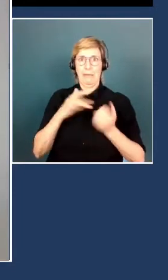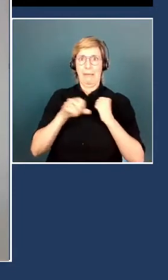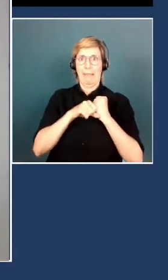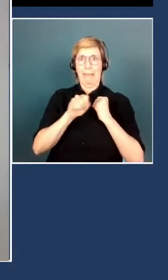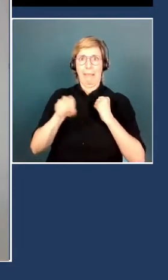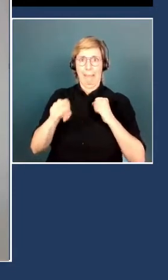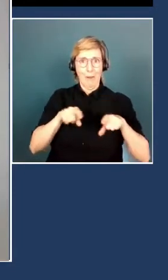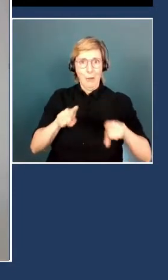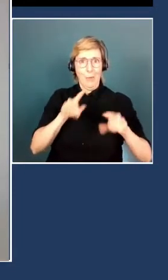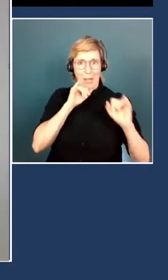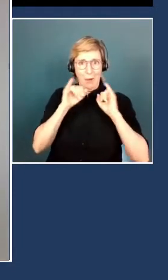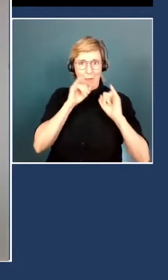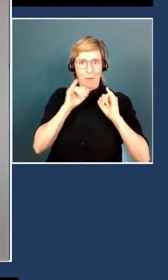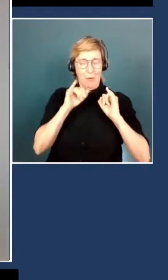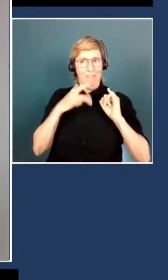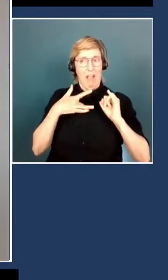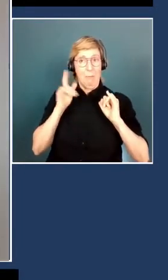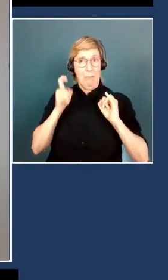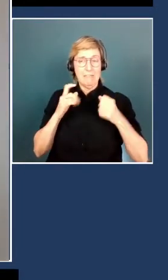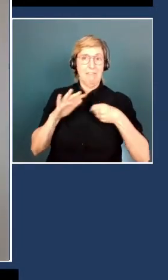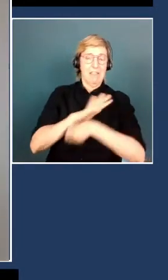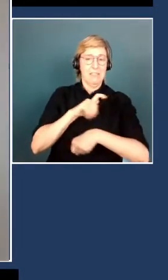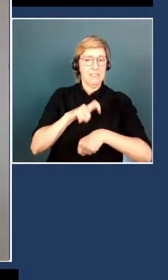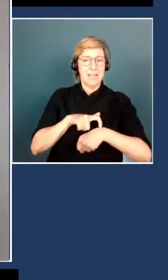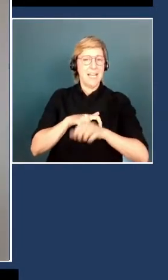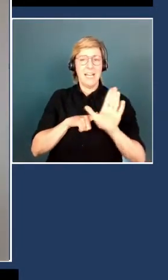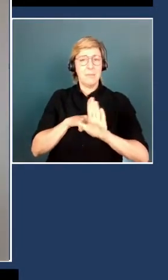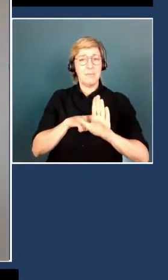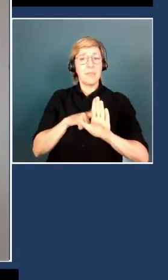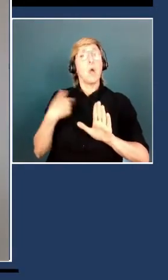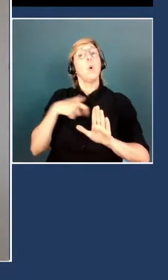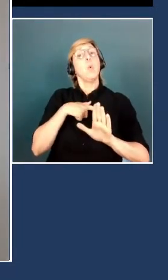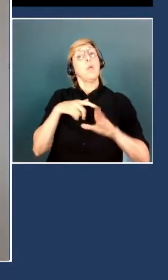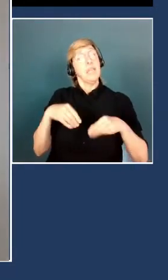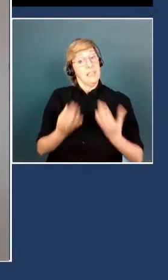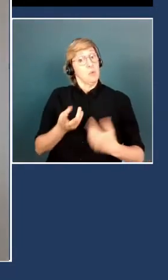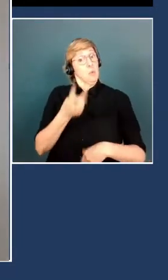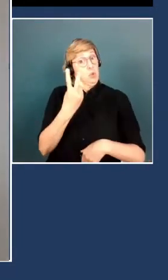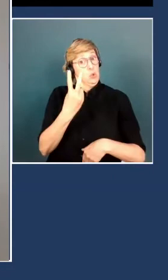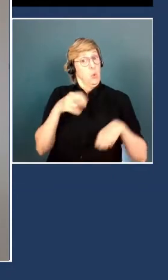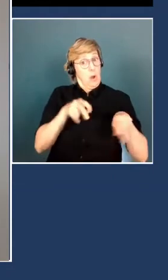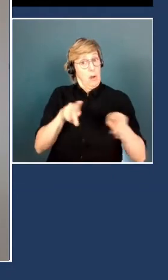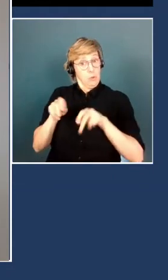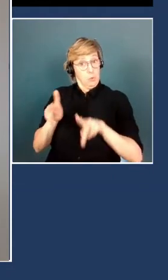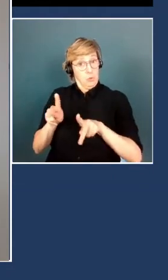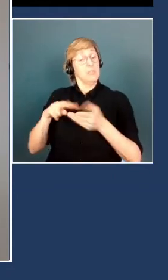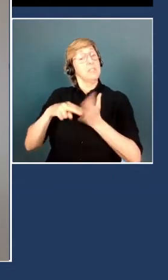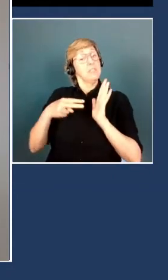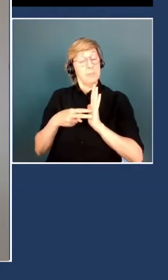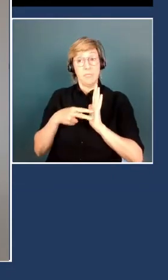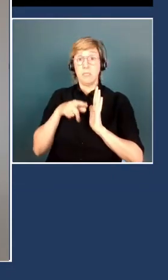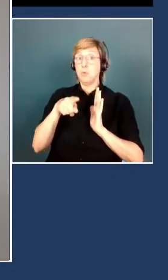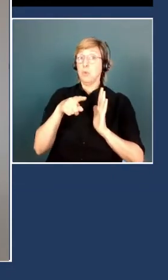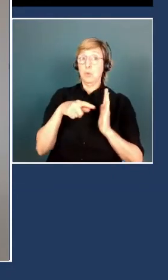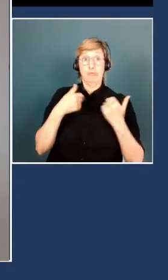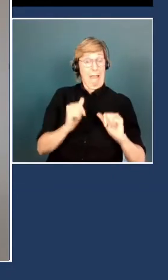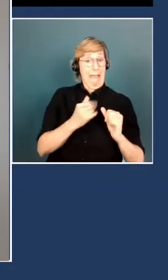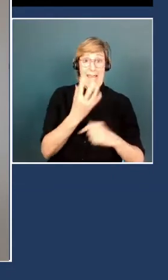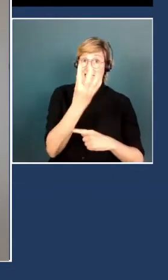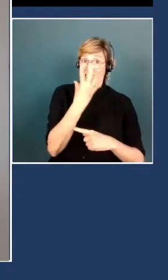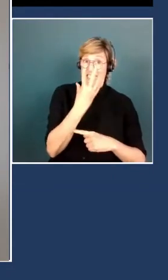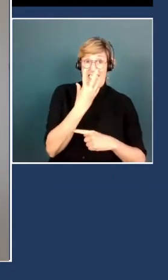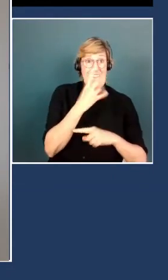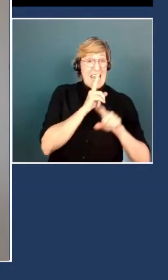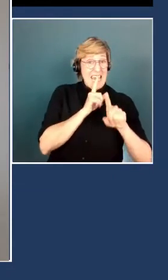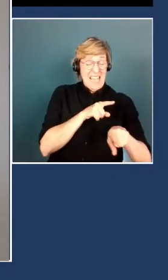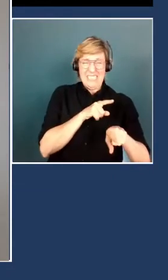that. At EY, we do give you 2 takes so that if the first round you do not like your